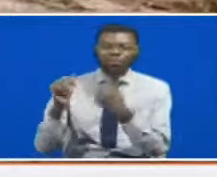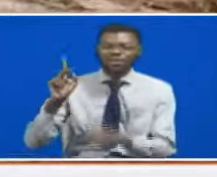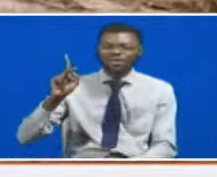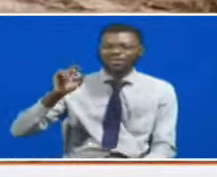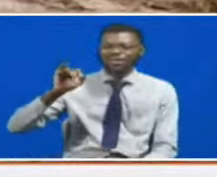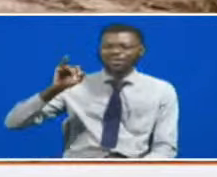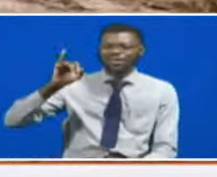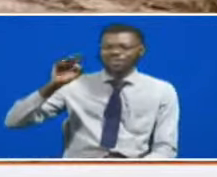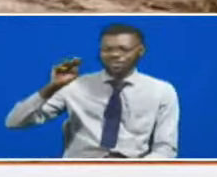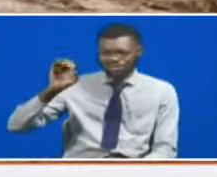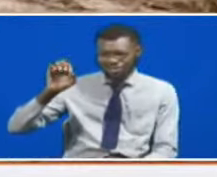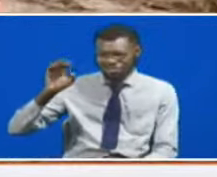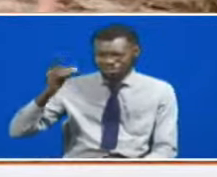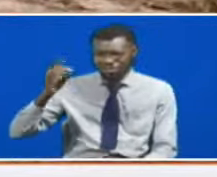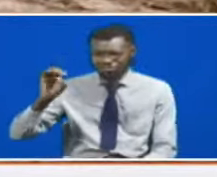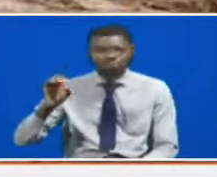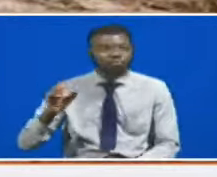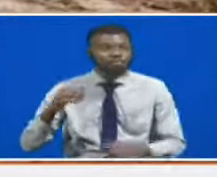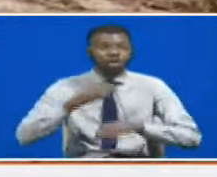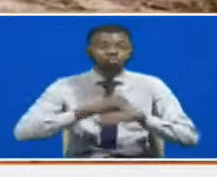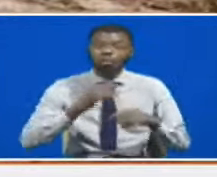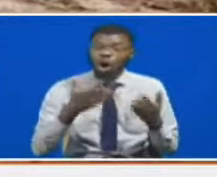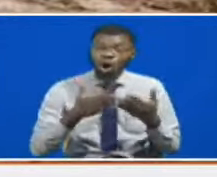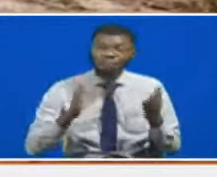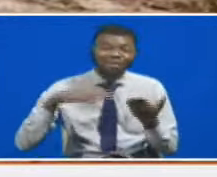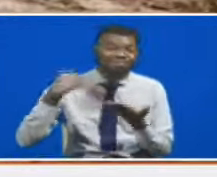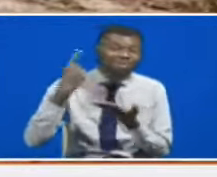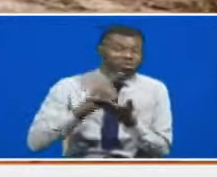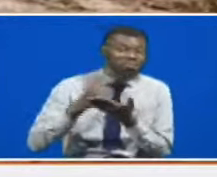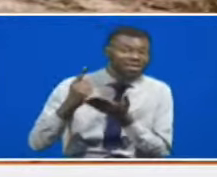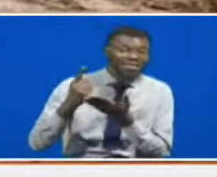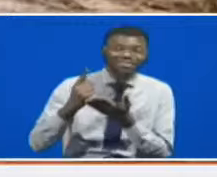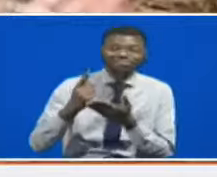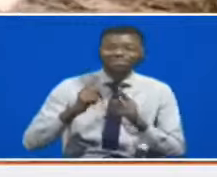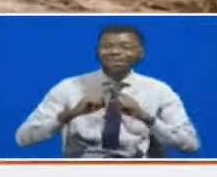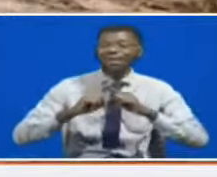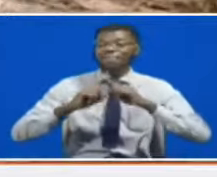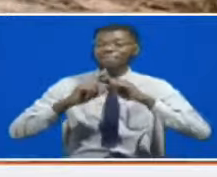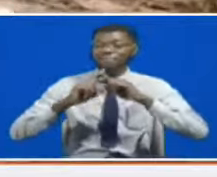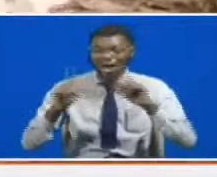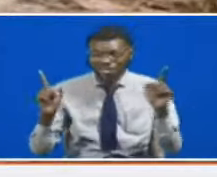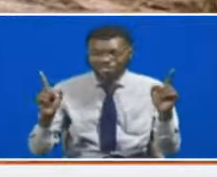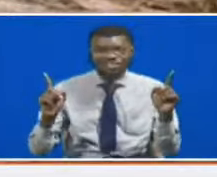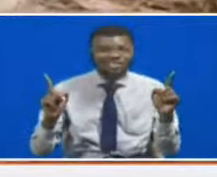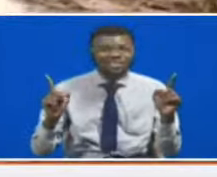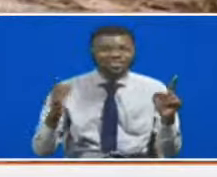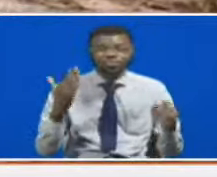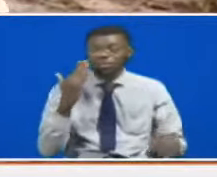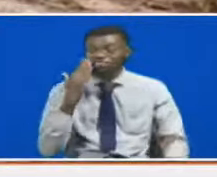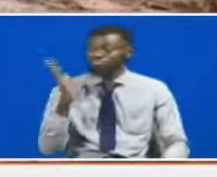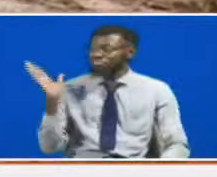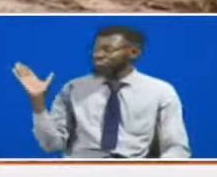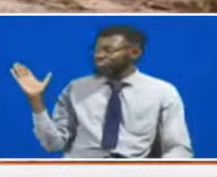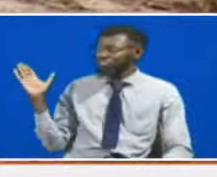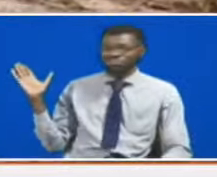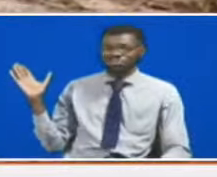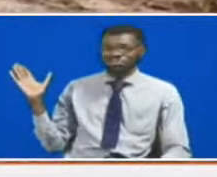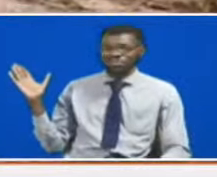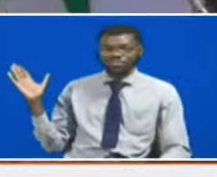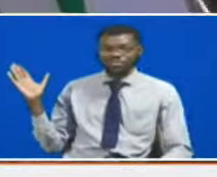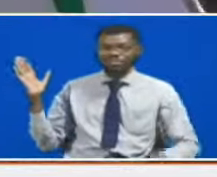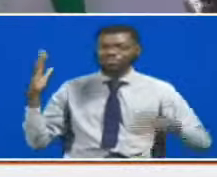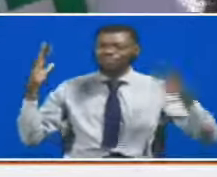shule zinakuwa open next week. Na hata ile imewekwa hapa ni very temporary, ikikuja mvua